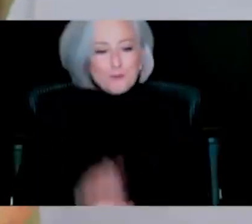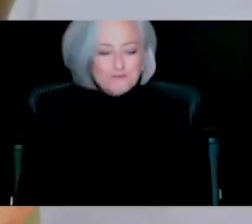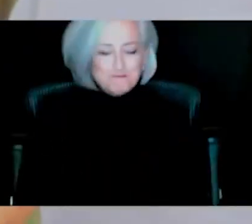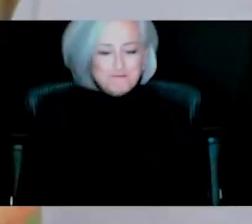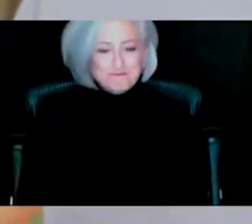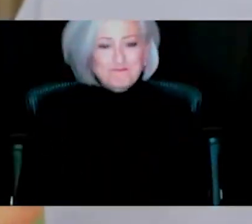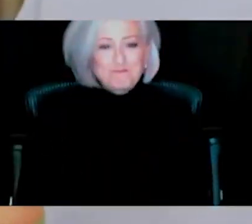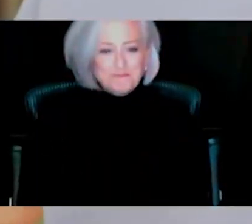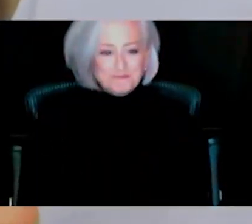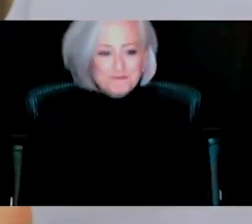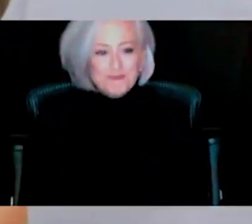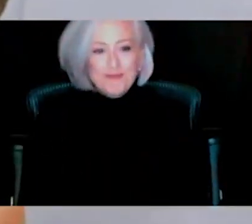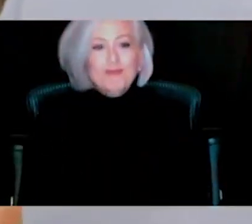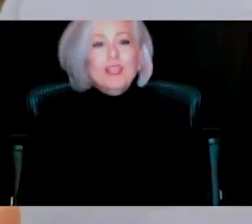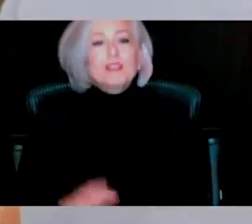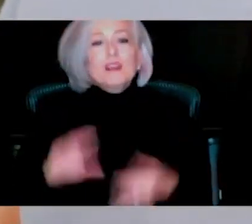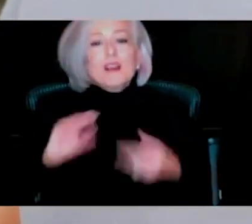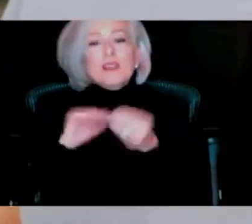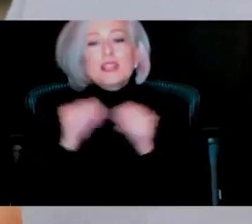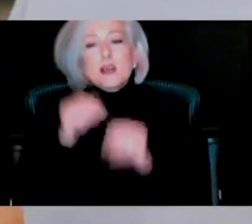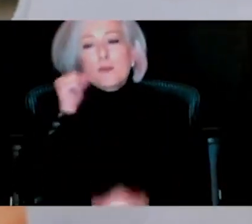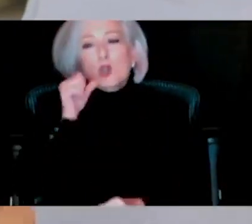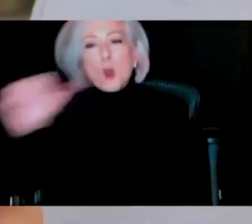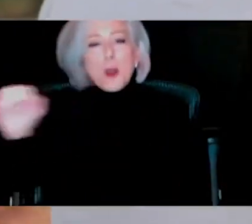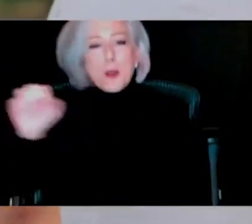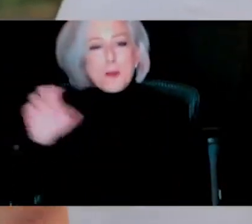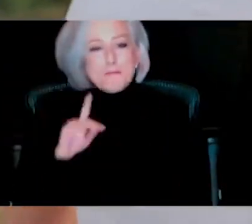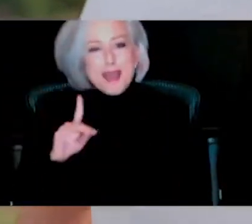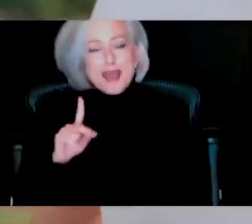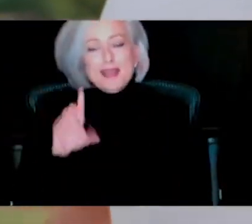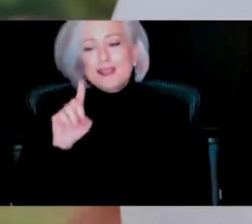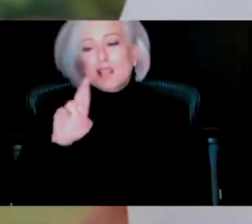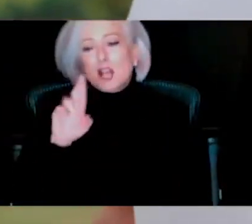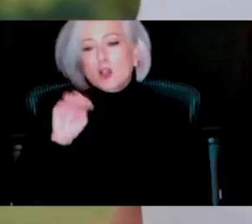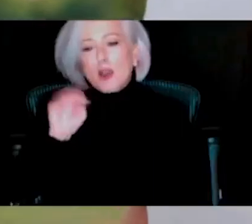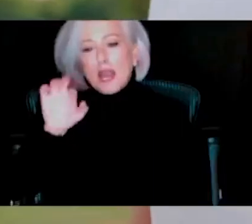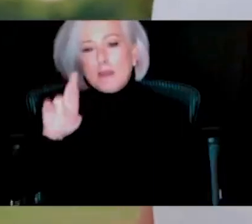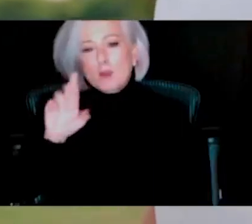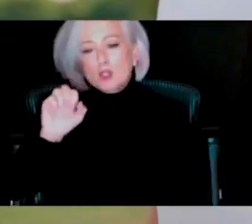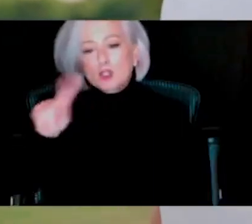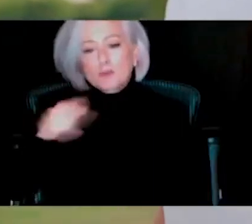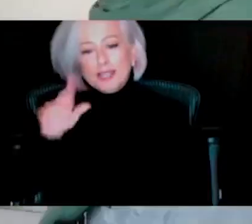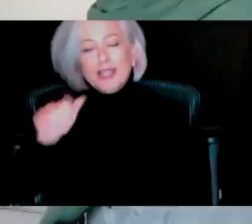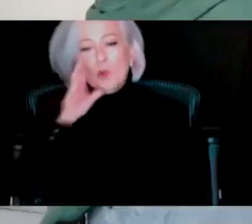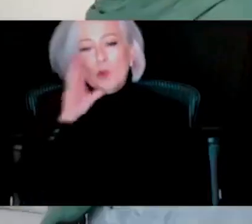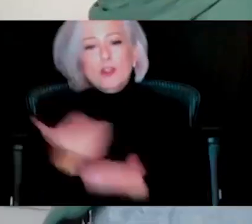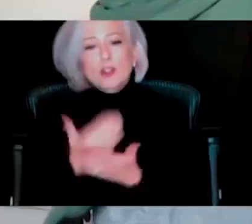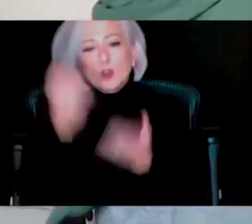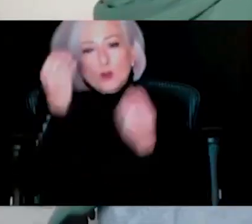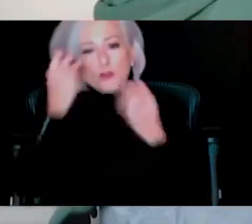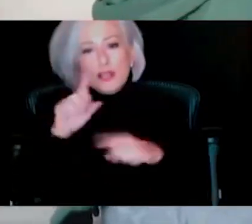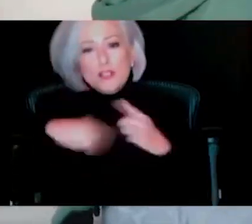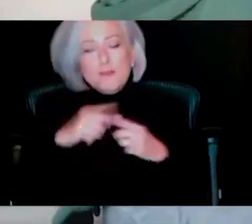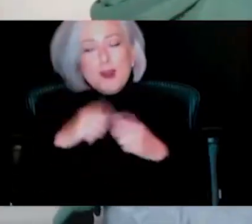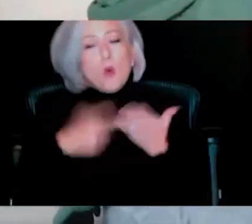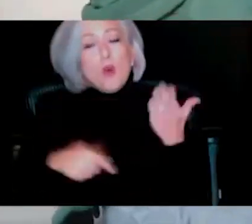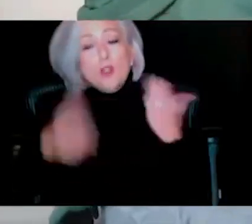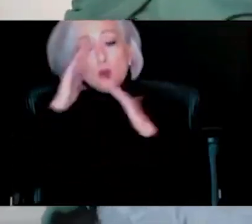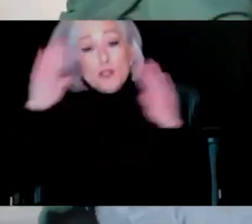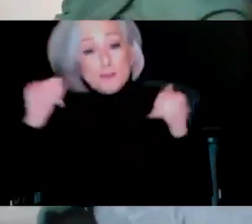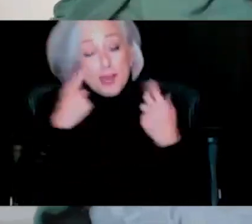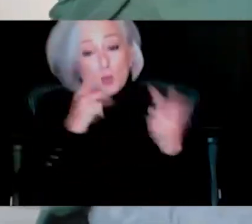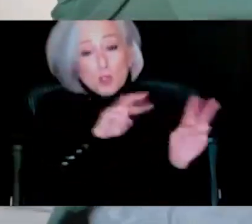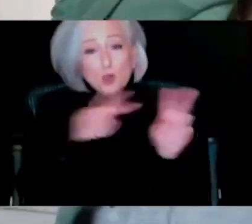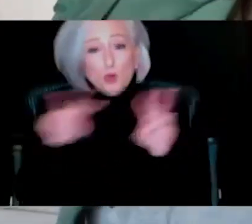So our numbers gal is back, and we love her. Dr. Amber Schmidtke, she's going to join us with new data shedding light on what to expect when we look at the